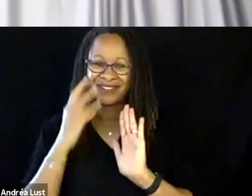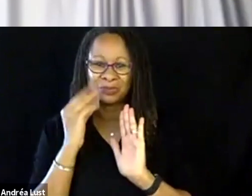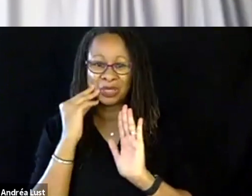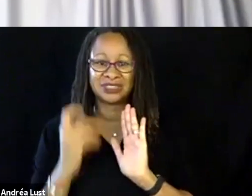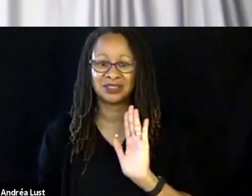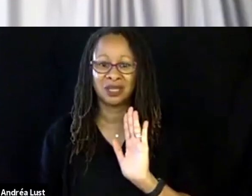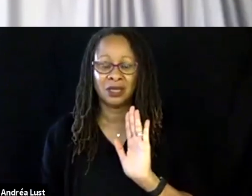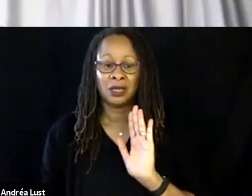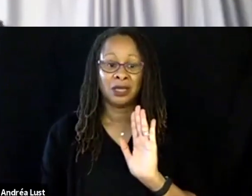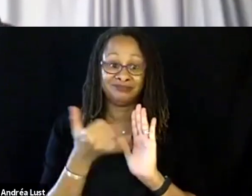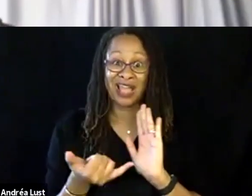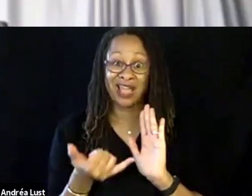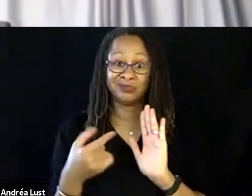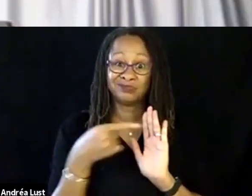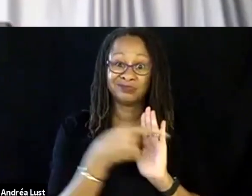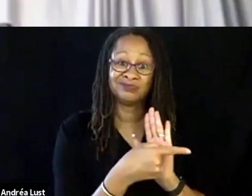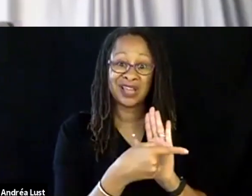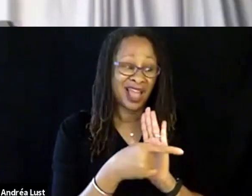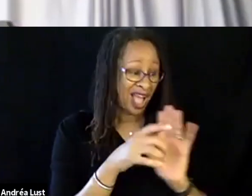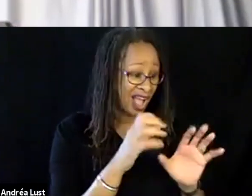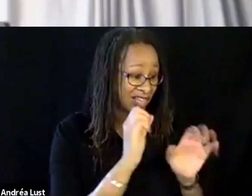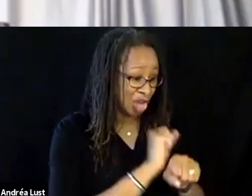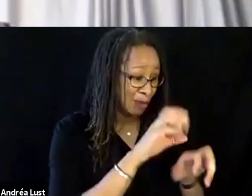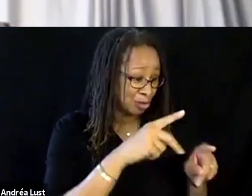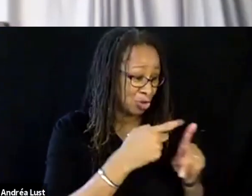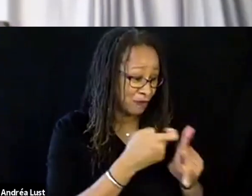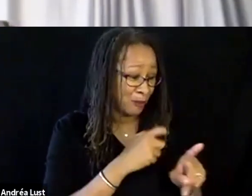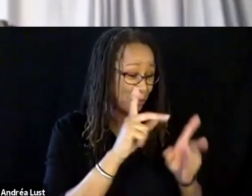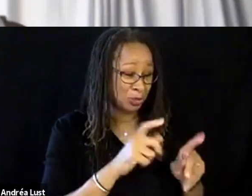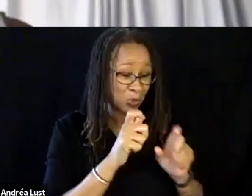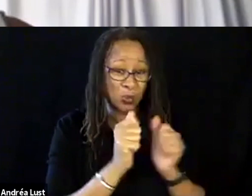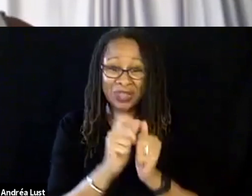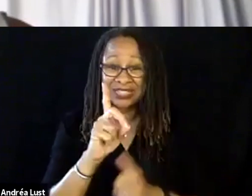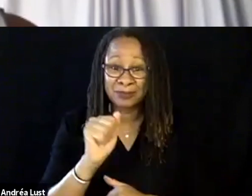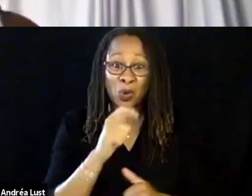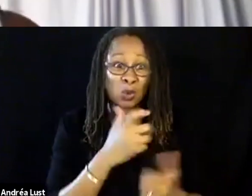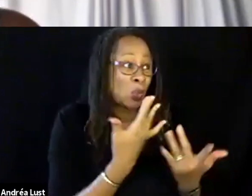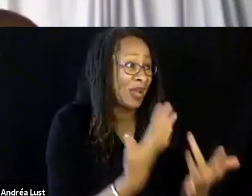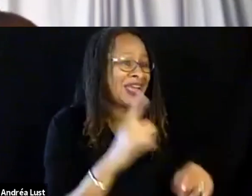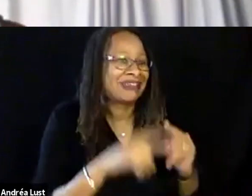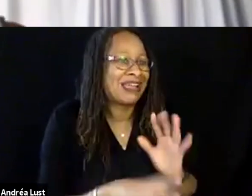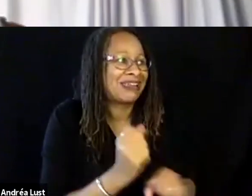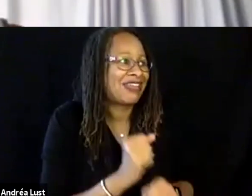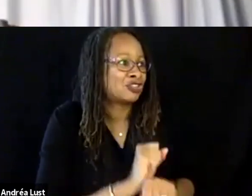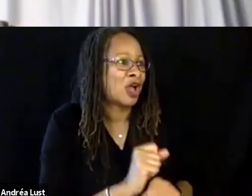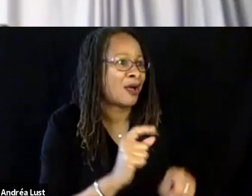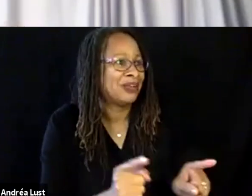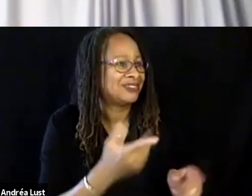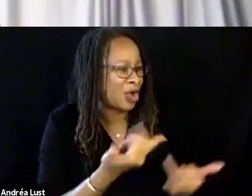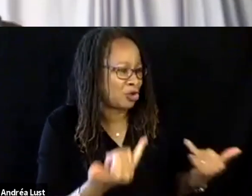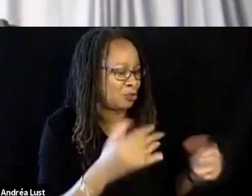And so therefore, not only that, you're taking a job opportunity from an actor with a disability who isn't getting a job opportunity otherwise.